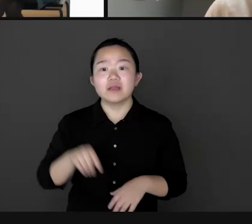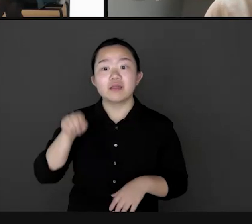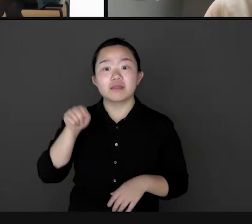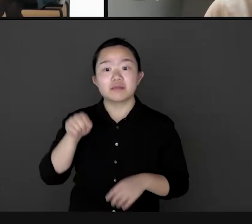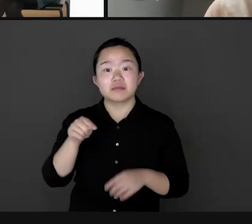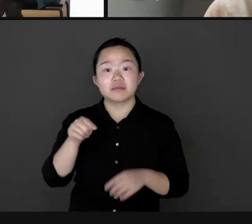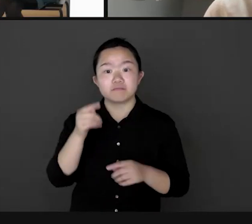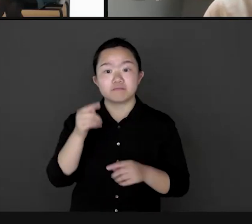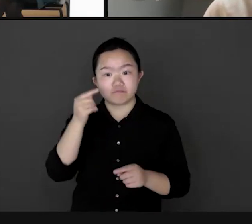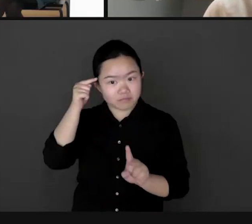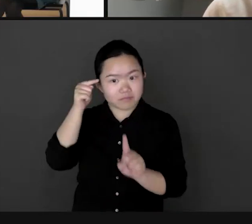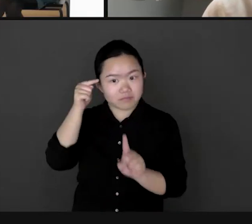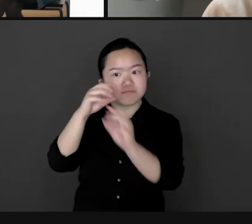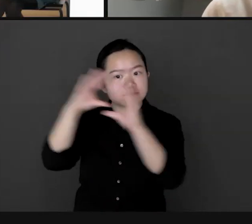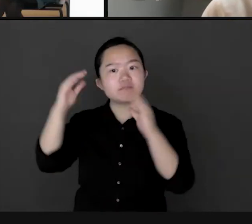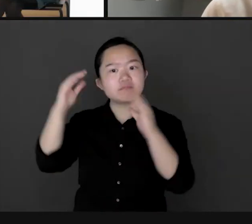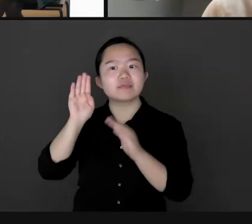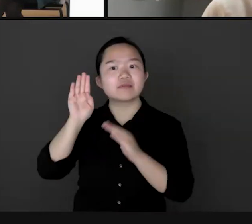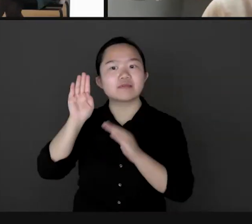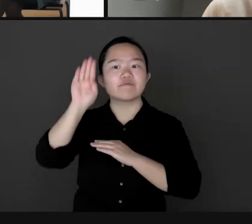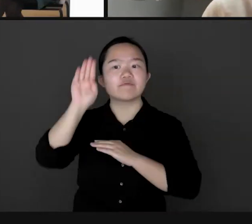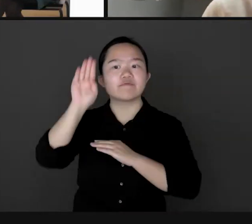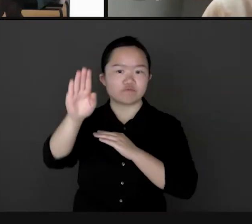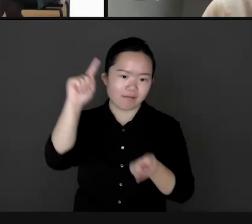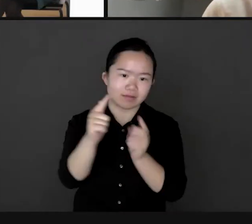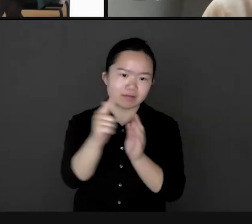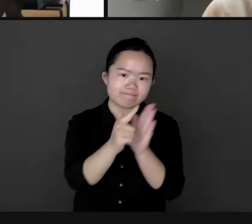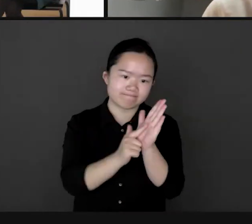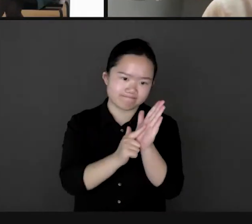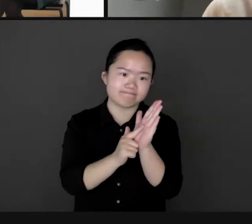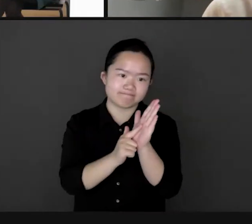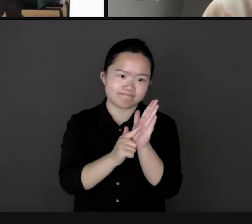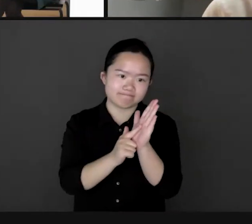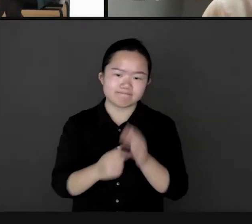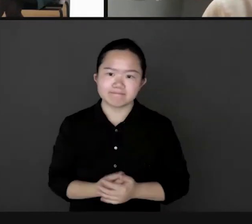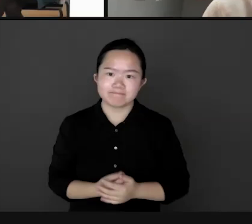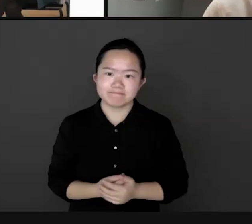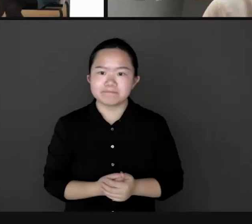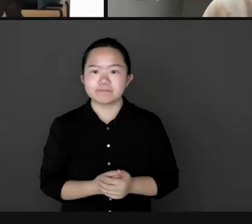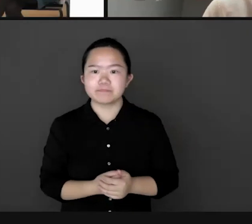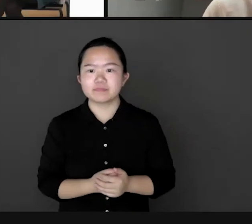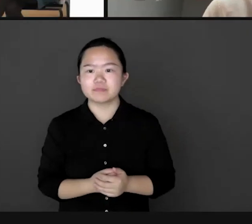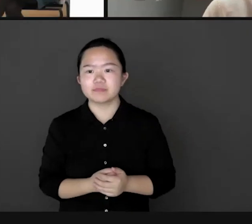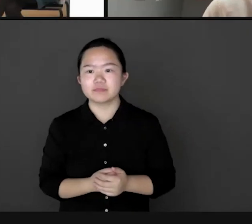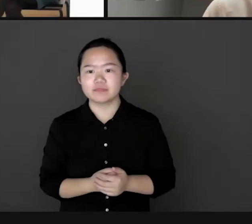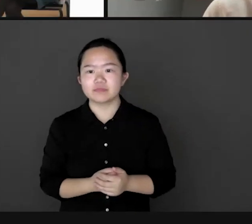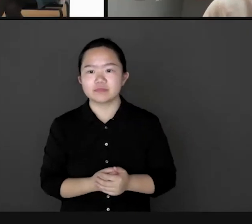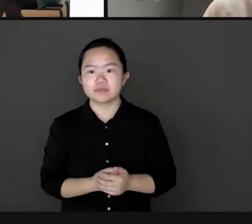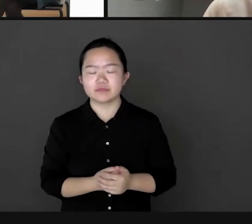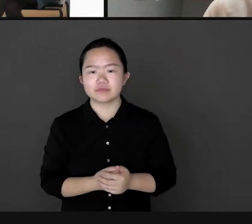existing legislation, is going to continue to be extremely important to make sure that the gains that have been made in previous year are